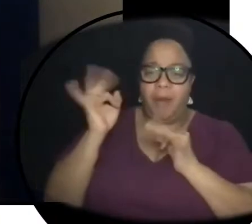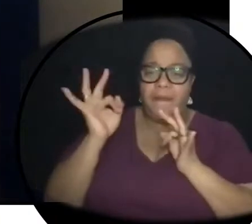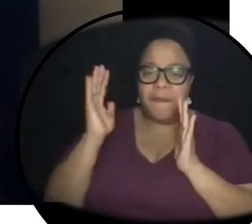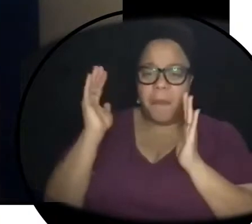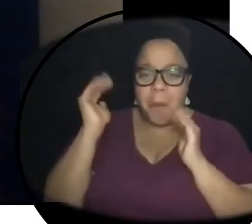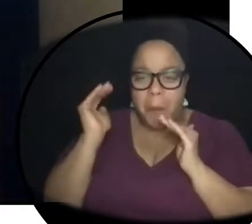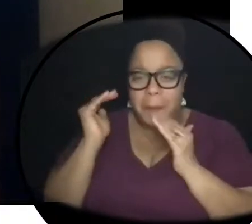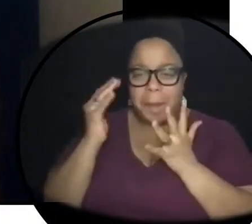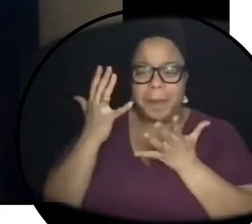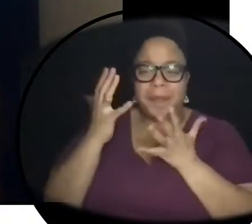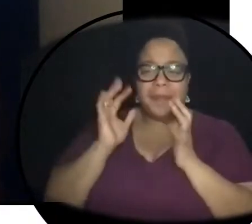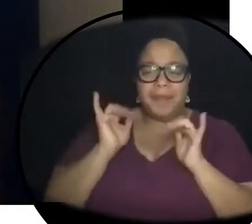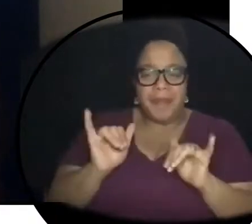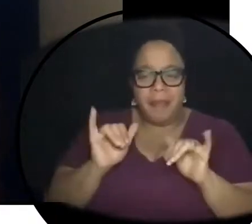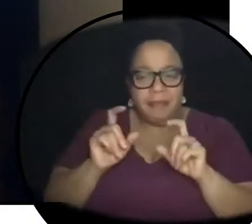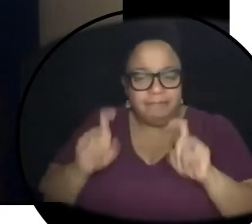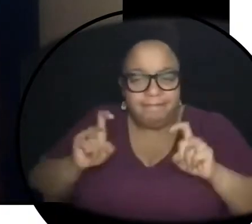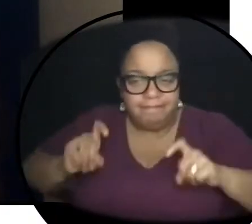communities